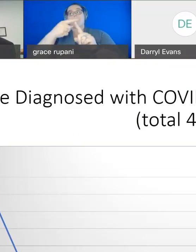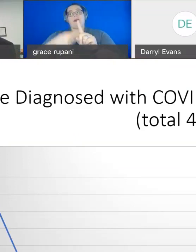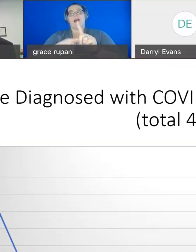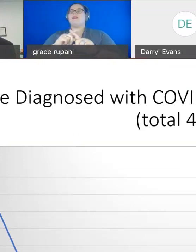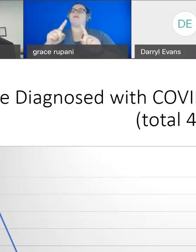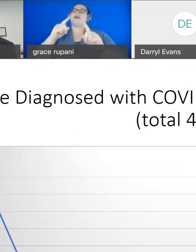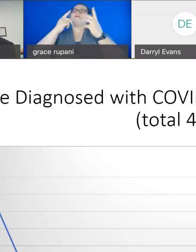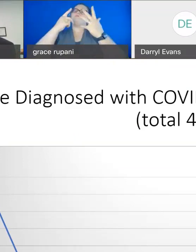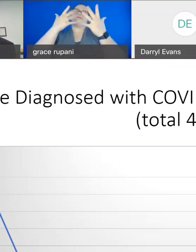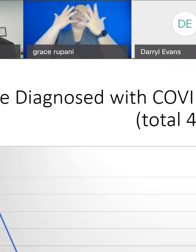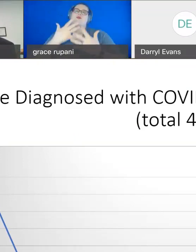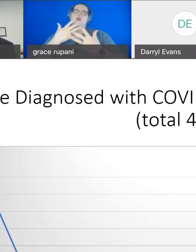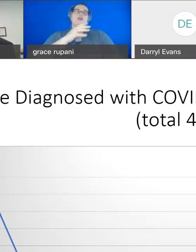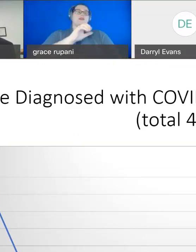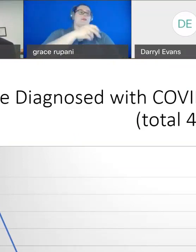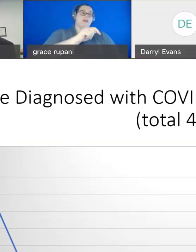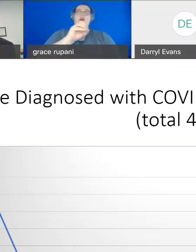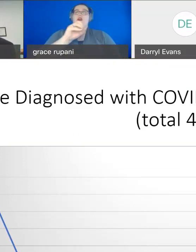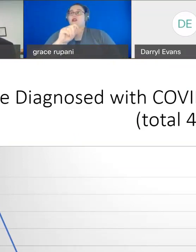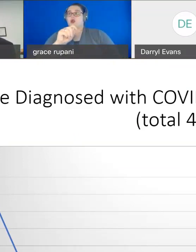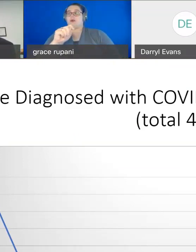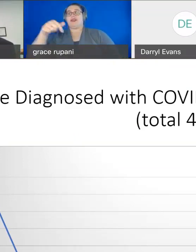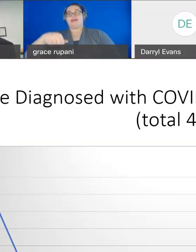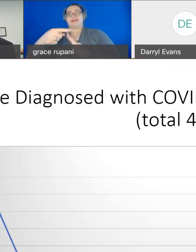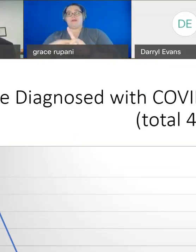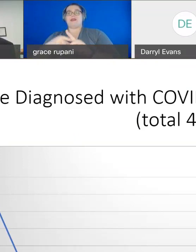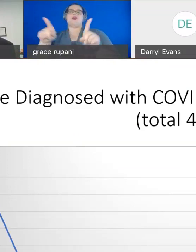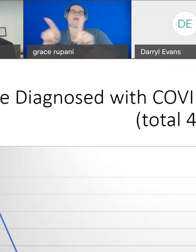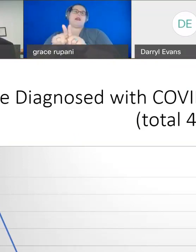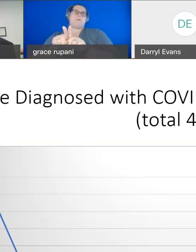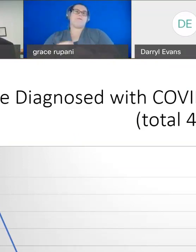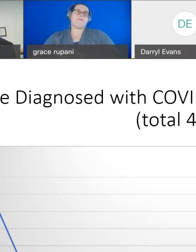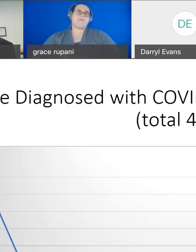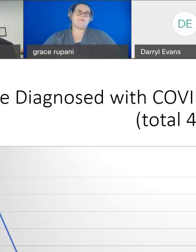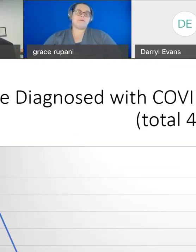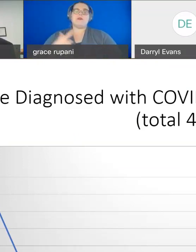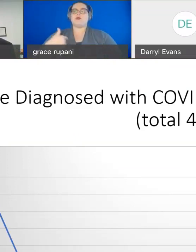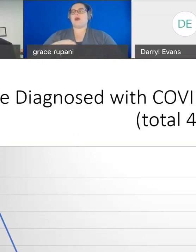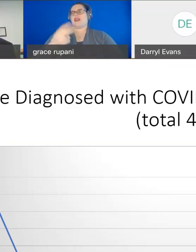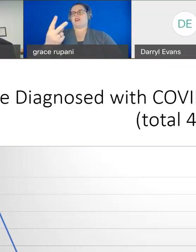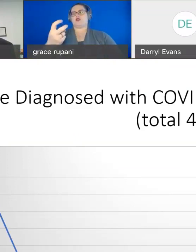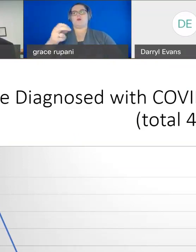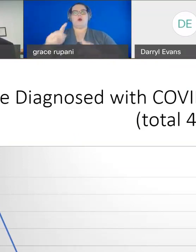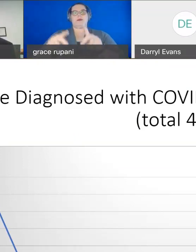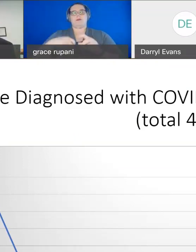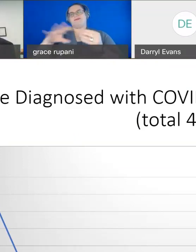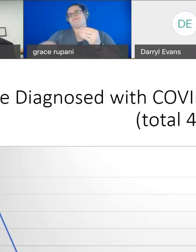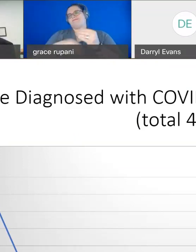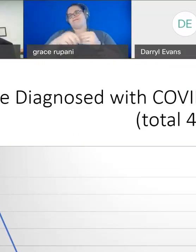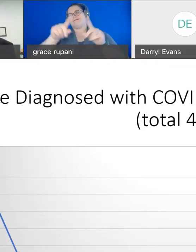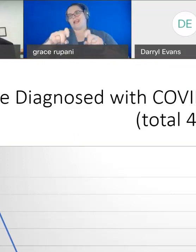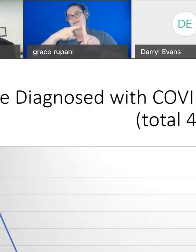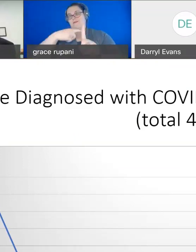in September and October. We had 2 additional people test positive within the past week.